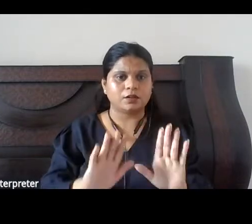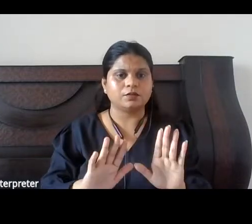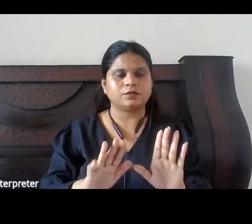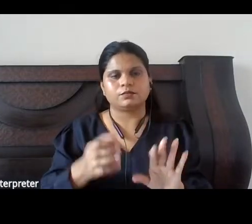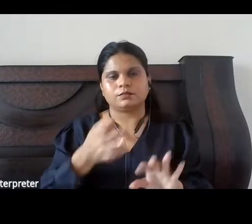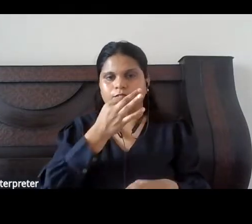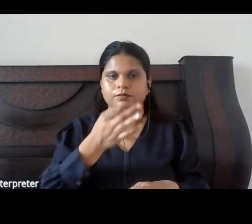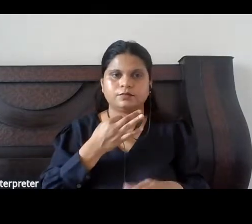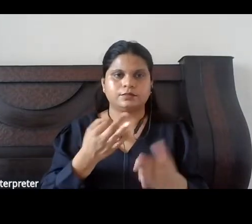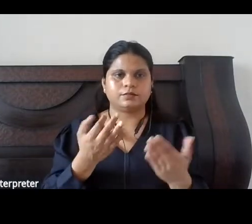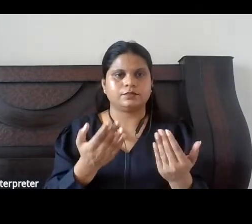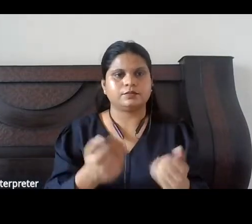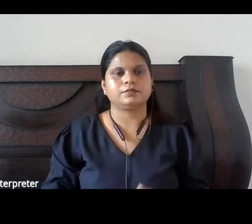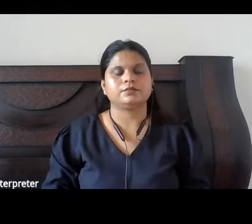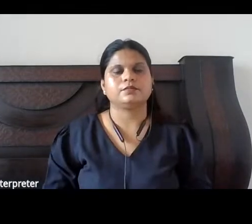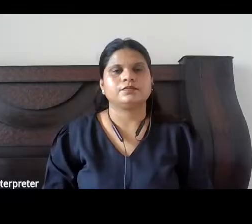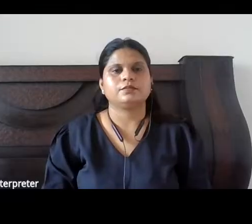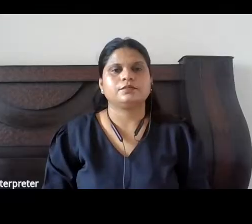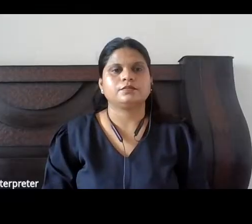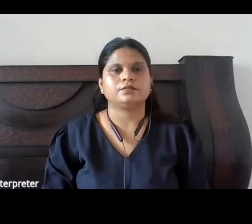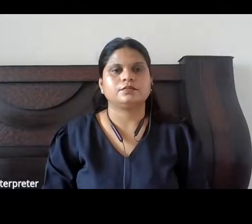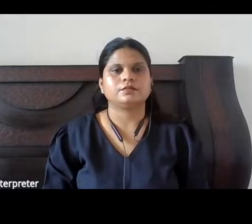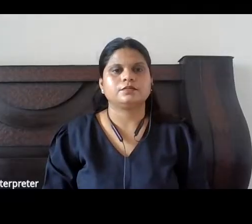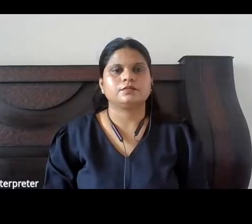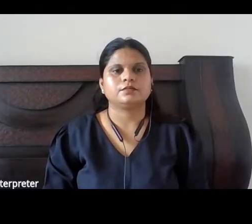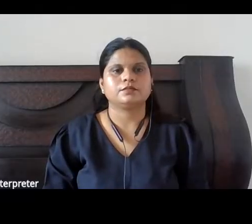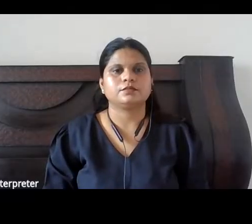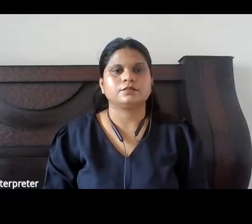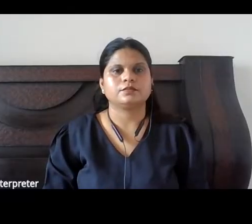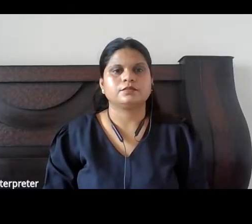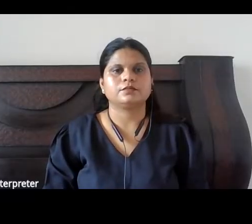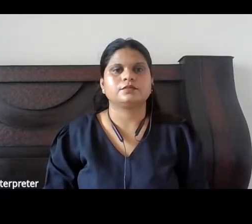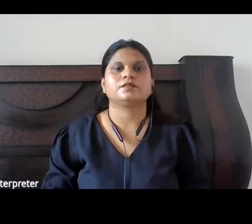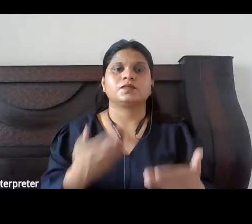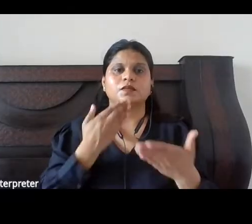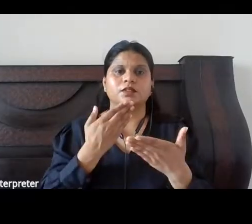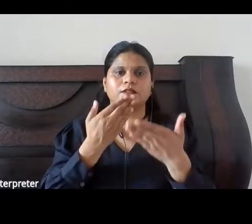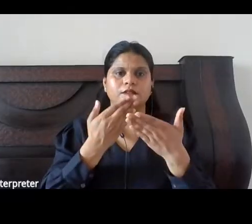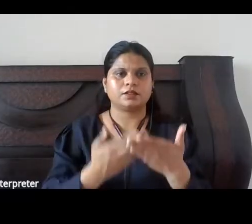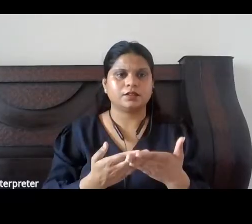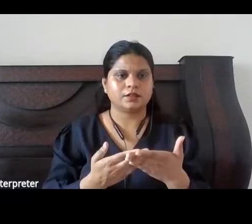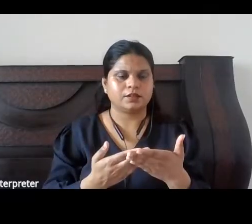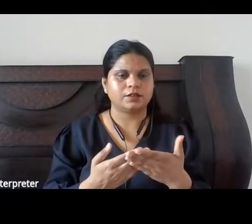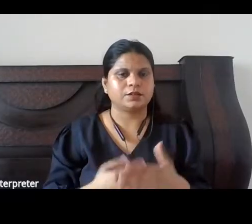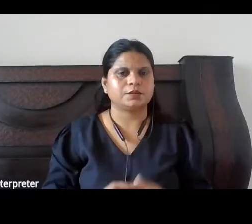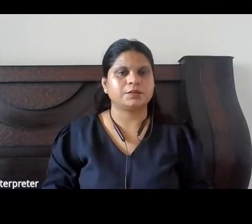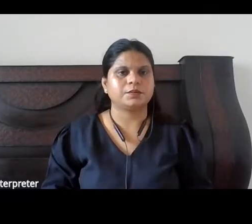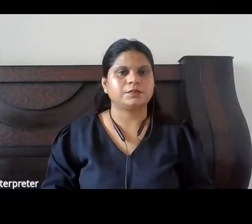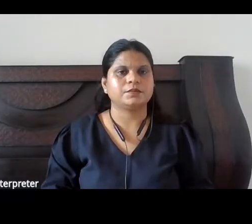Nikita. Um, so, I mean, thanks, Smita,